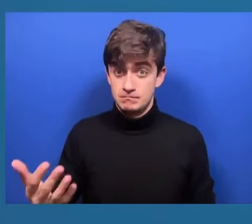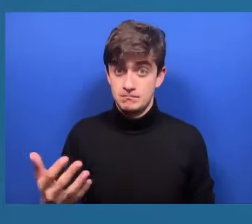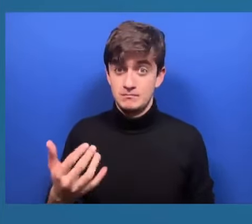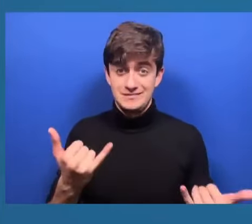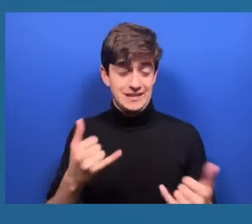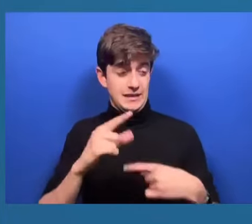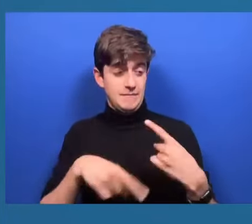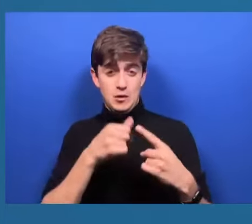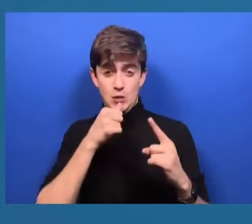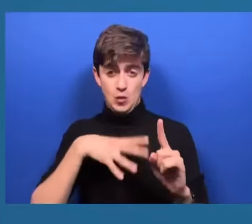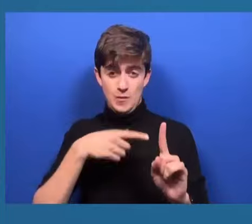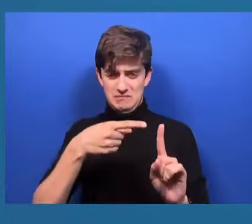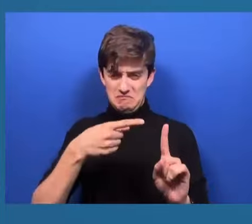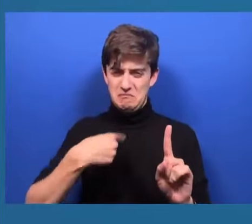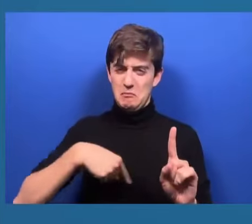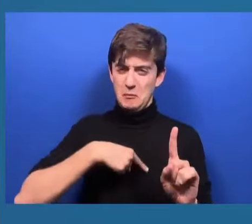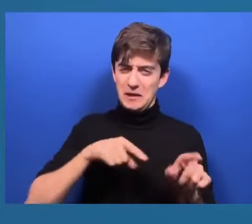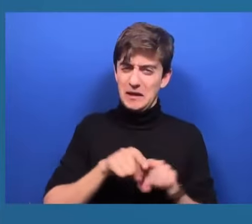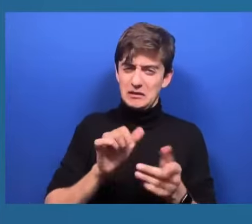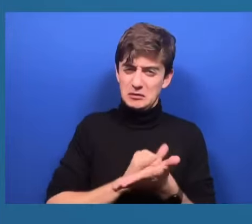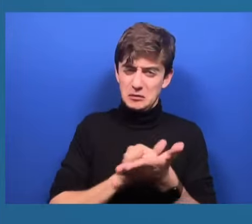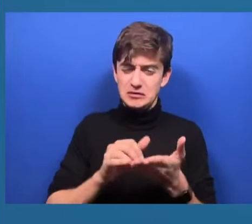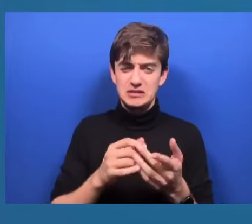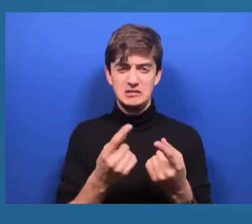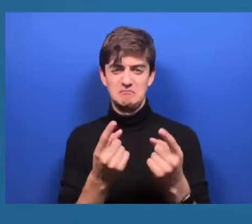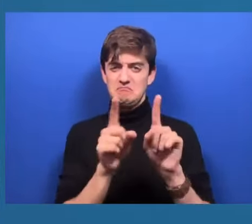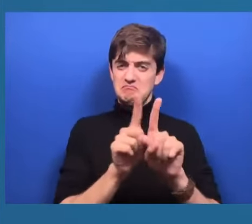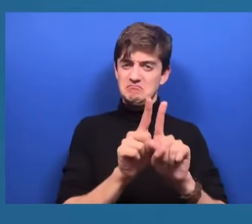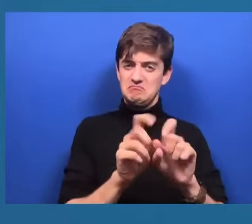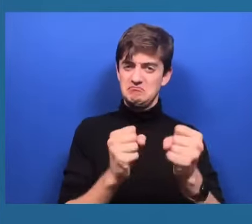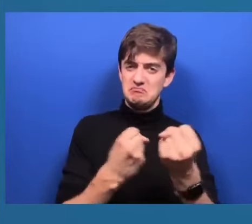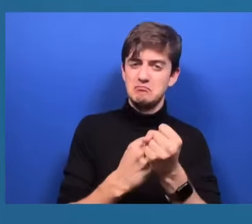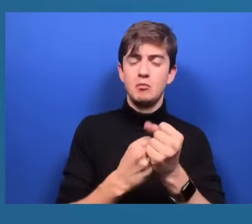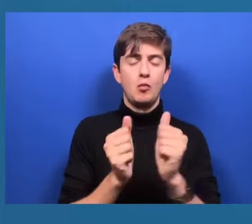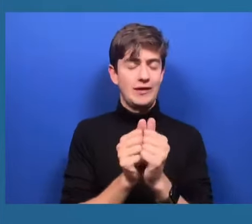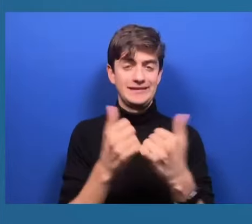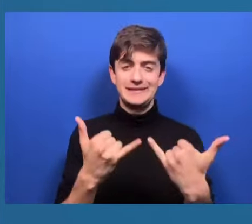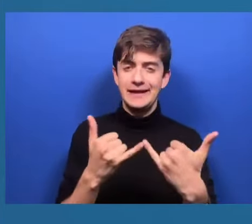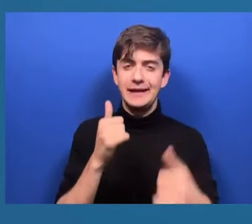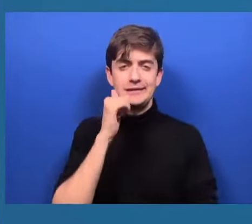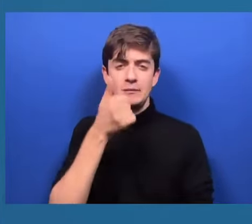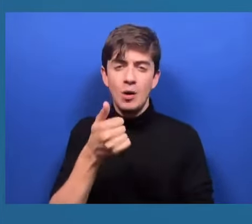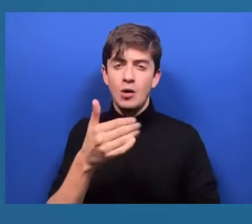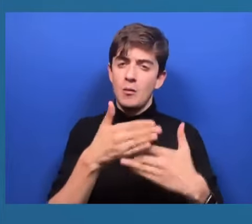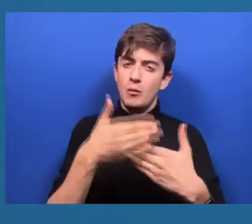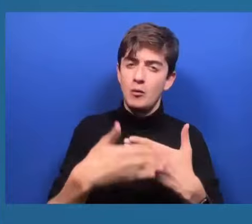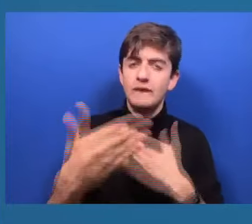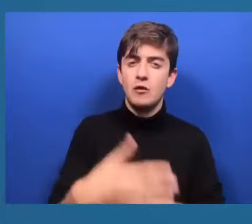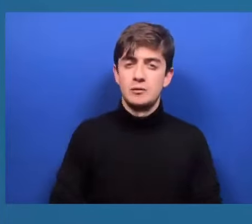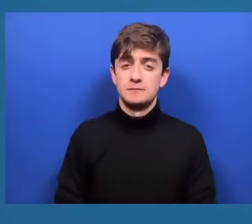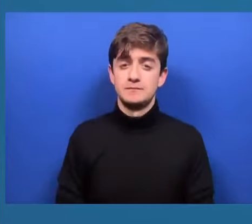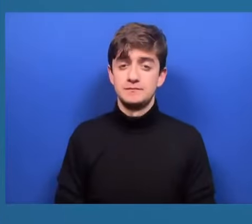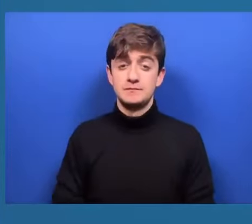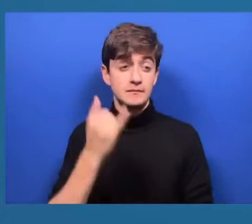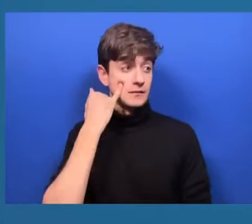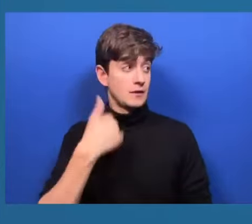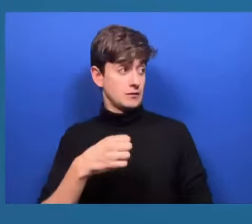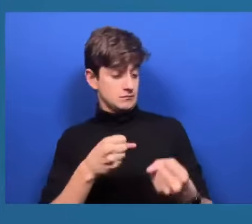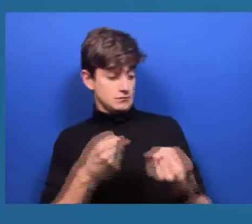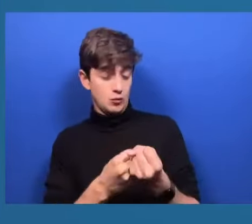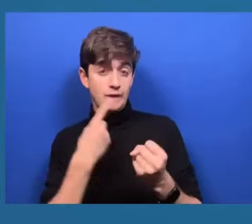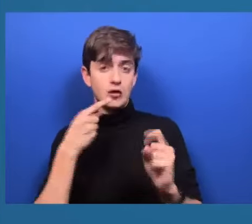got to stand next to today, tomorrow, and moving forward. When we do that, we stand for